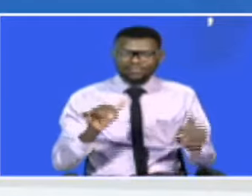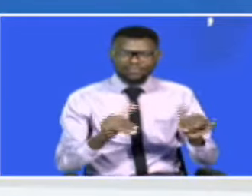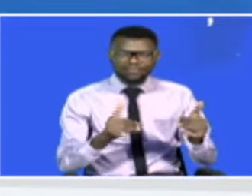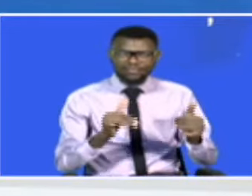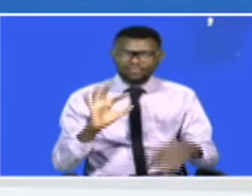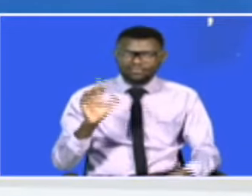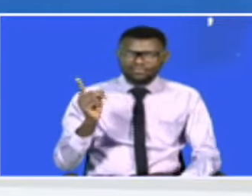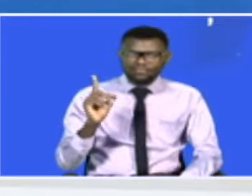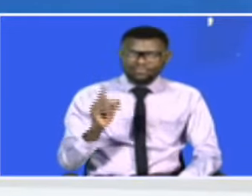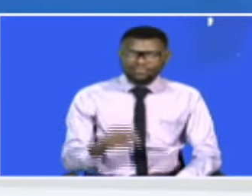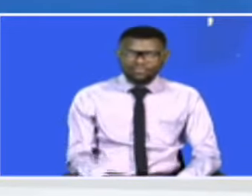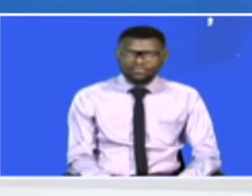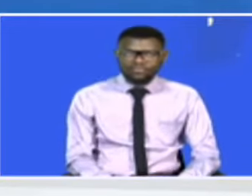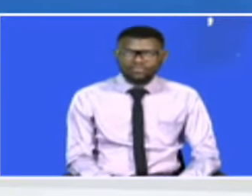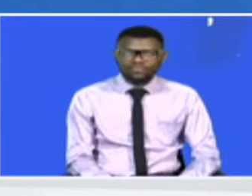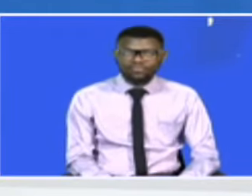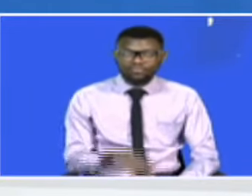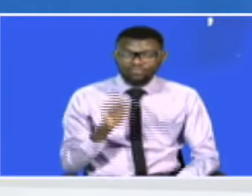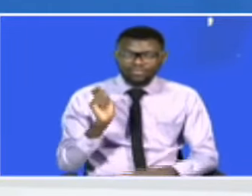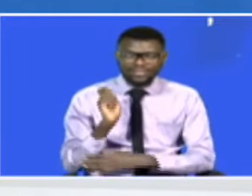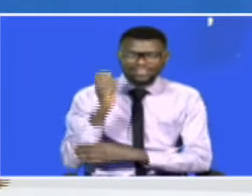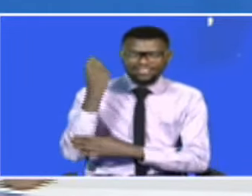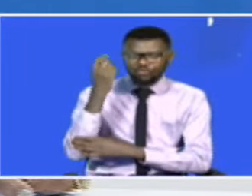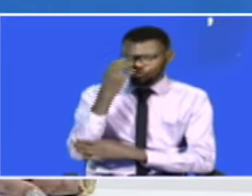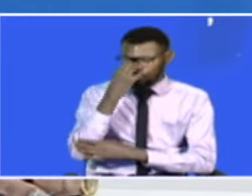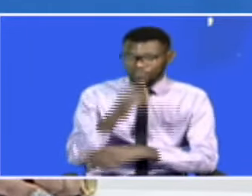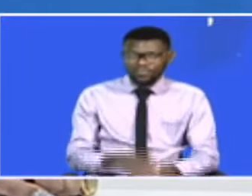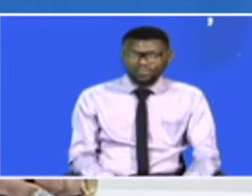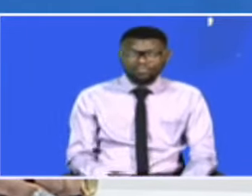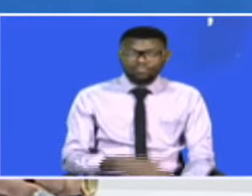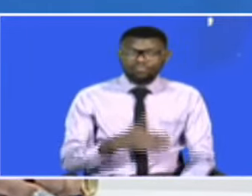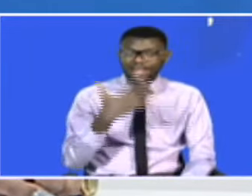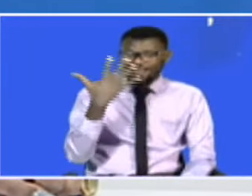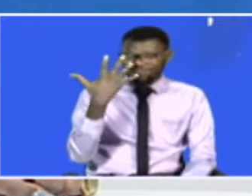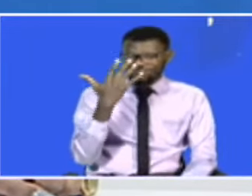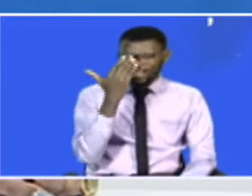Well, President Ruto concluded a 5-day tour of the coastal